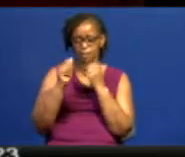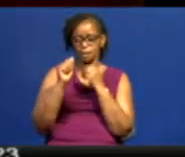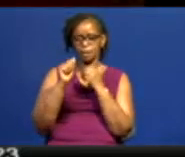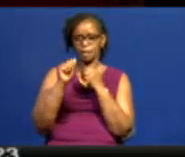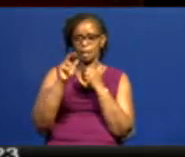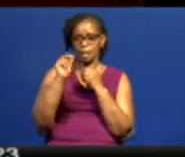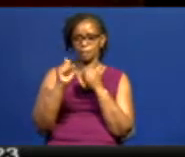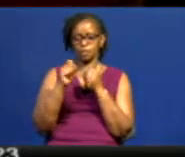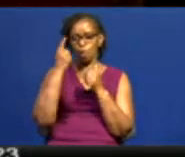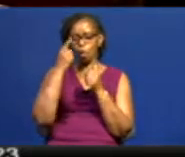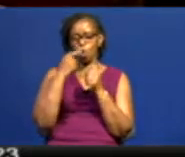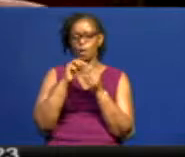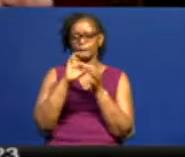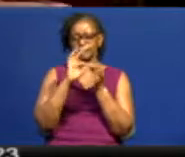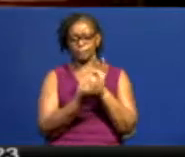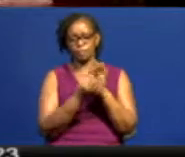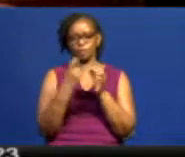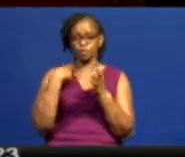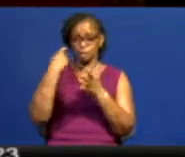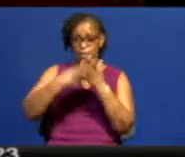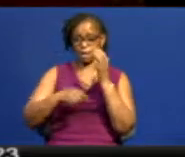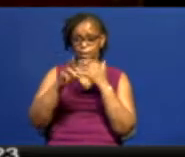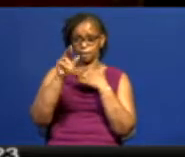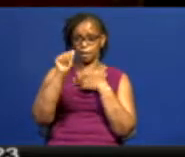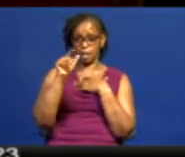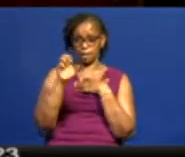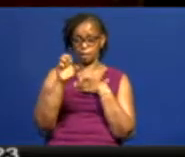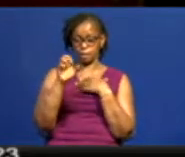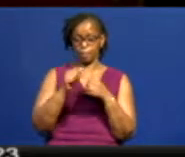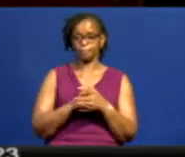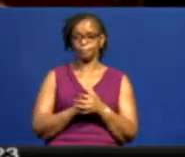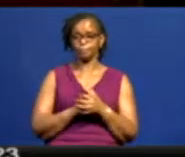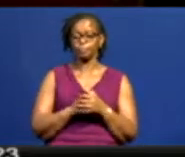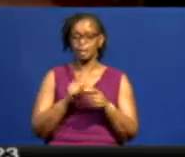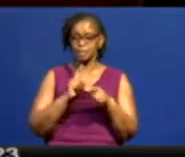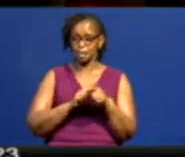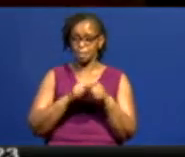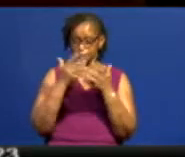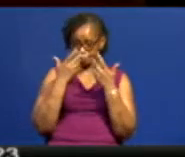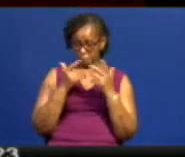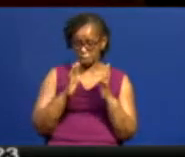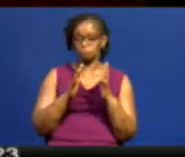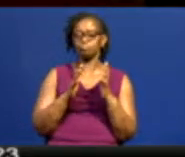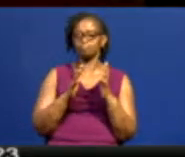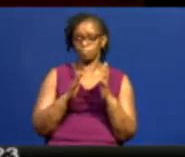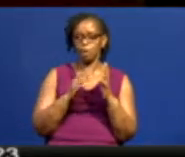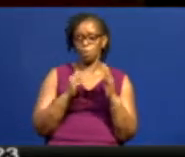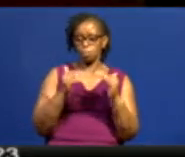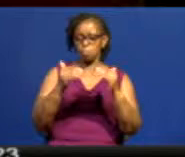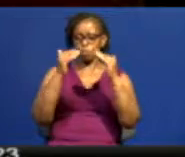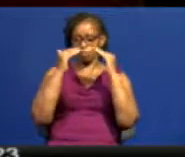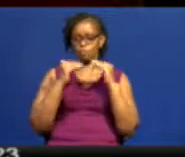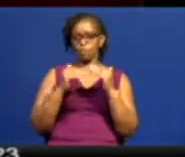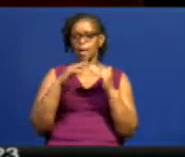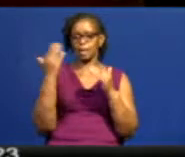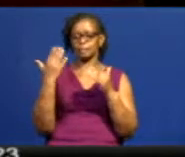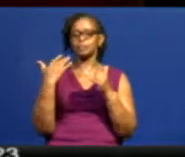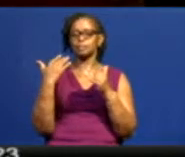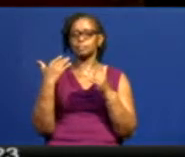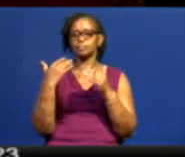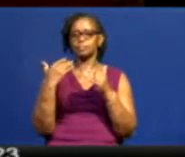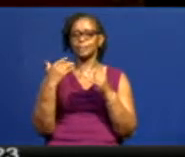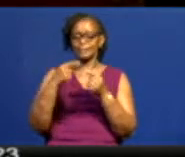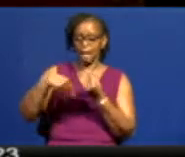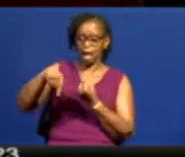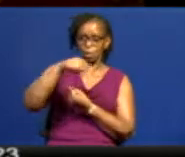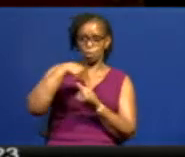of a tax law. And then immediately after that, then we again now go to the next cycle. And remember again, even after the